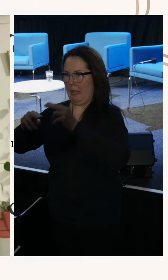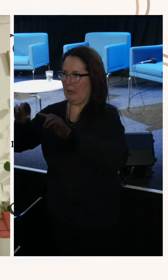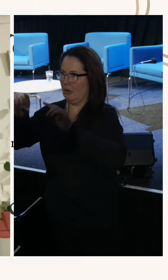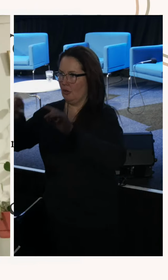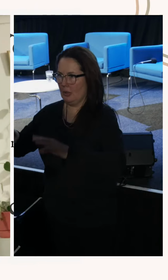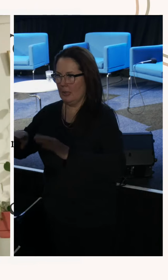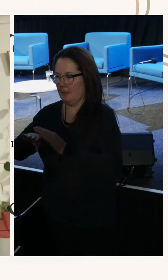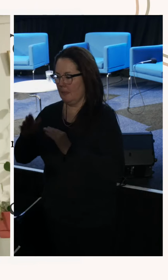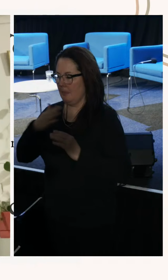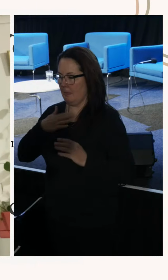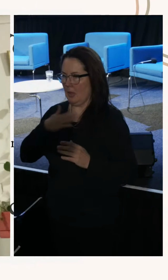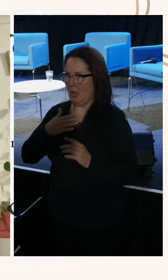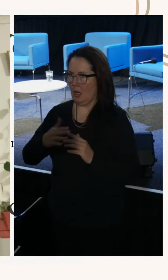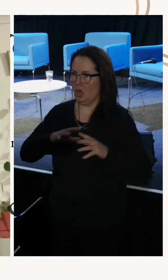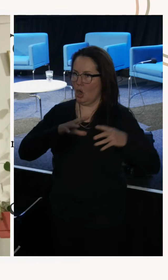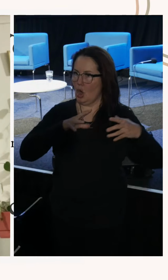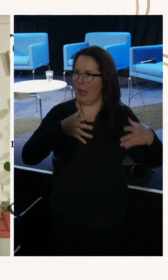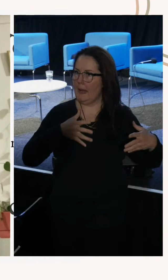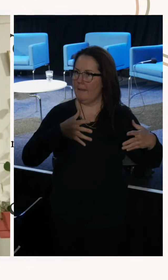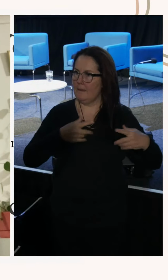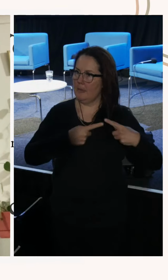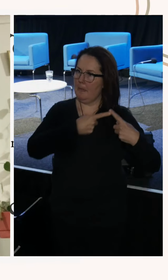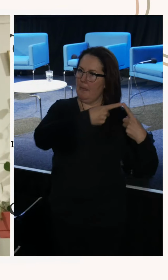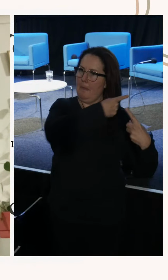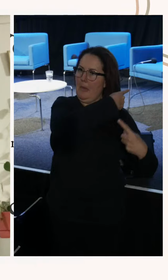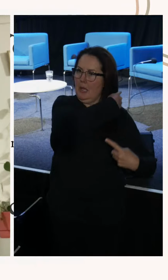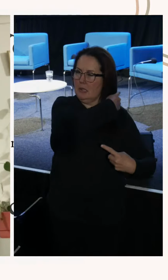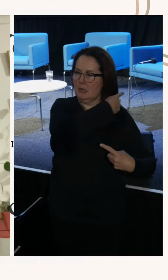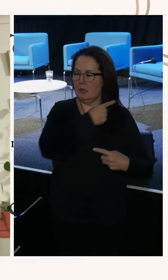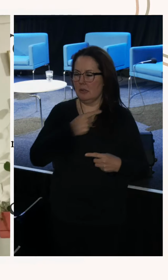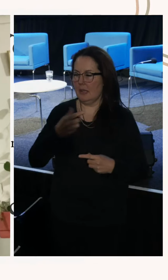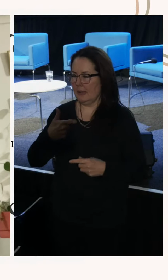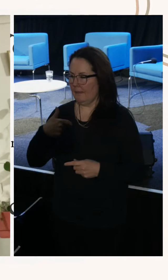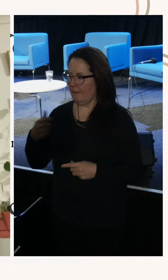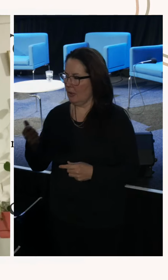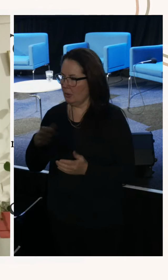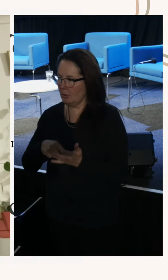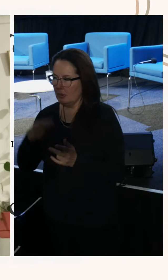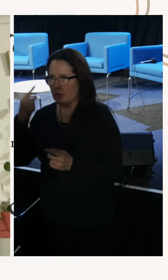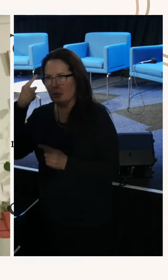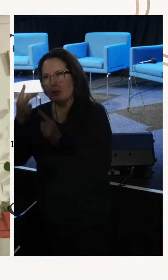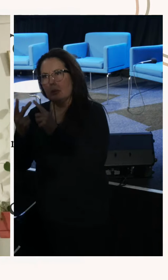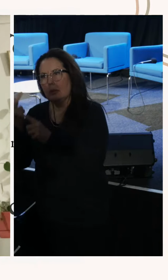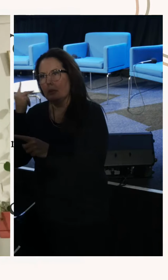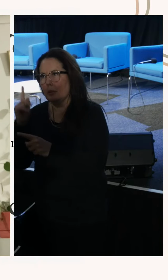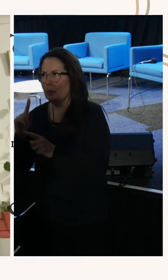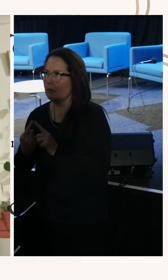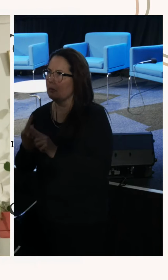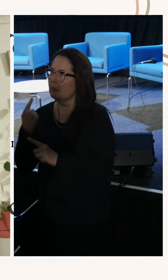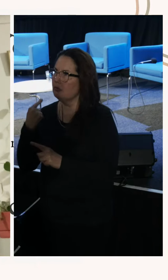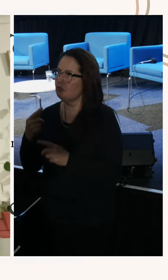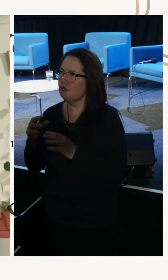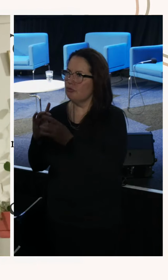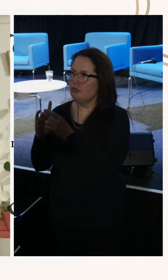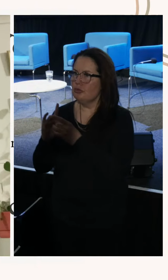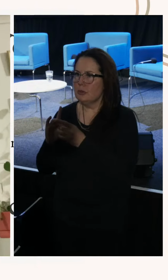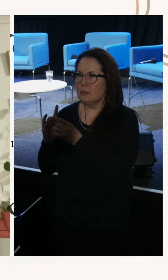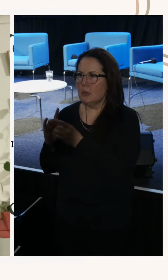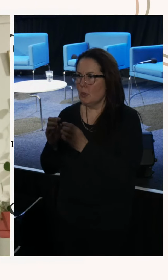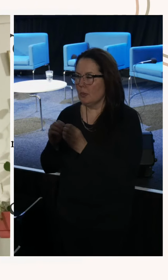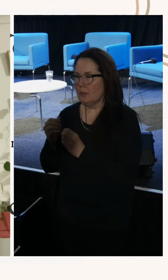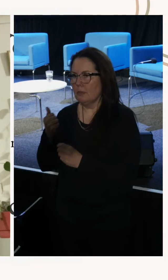collective past. There is an invitation there to reflect on past relationships I've been in with the non-Jews